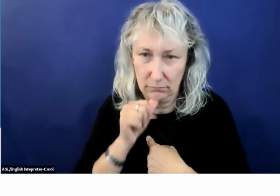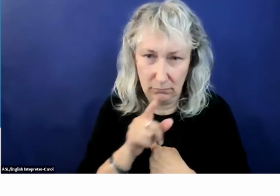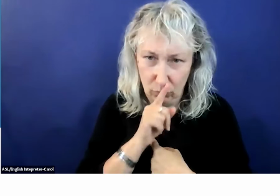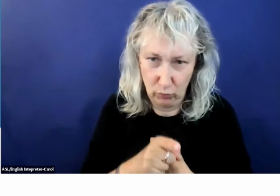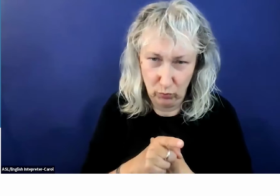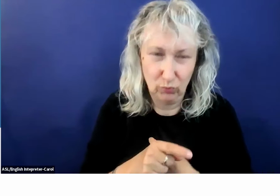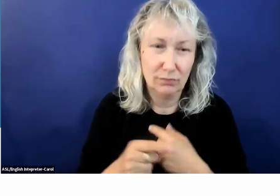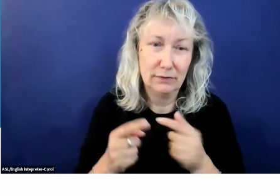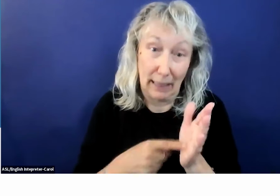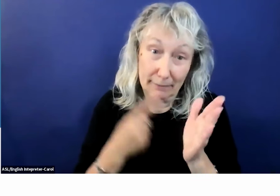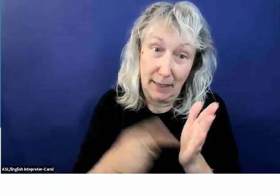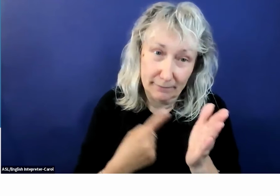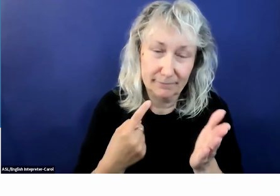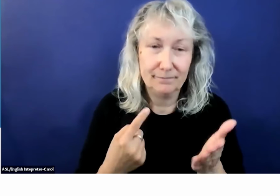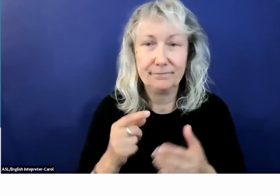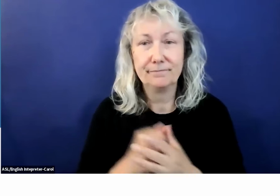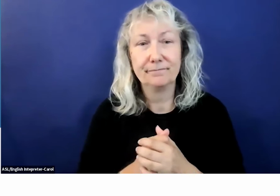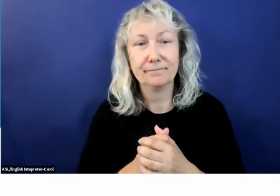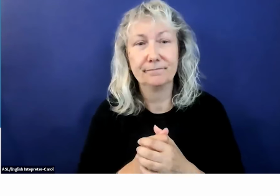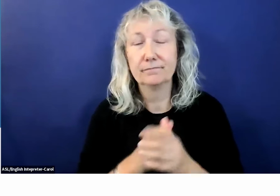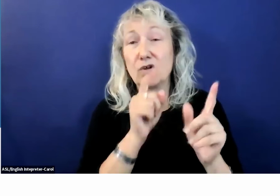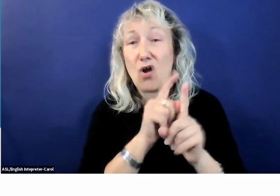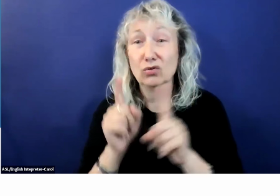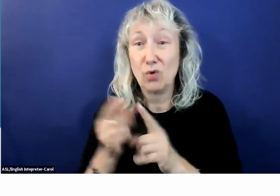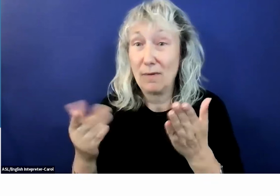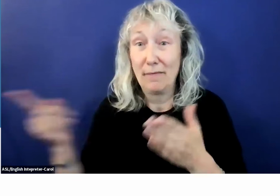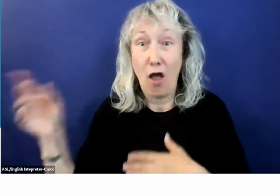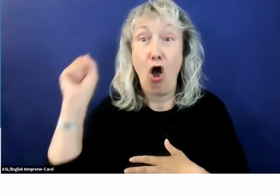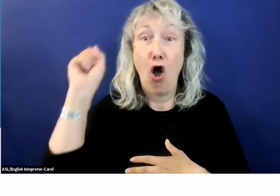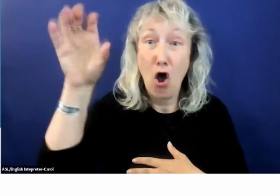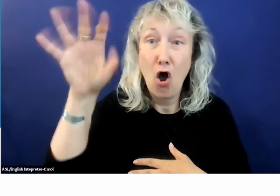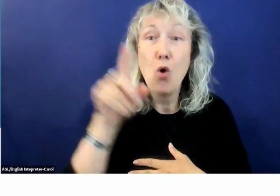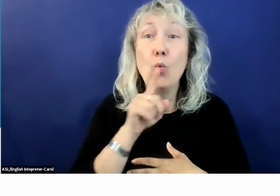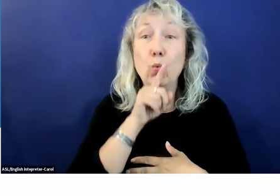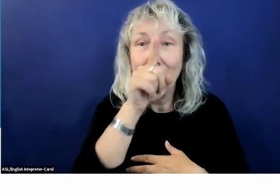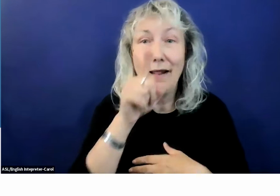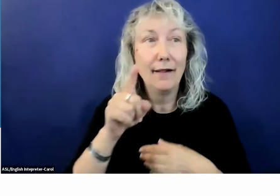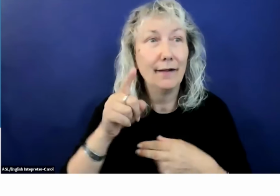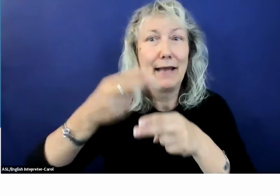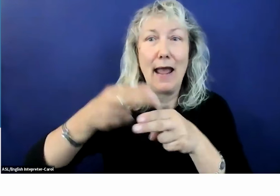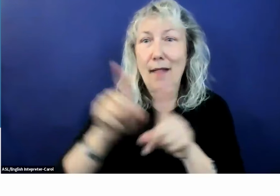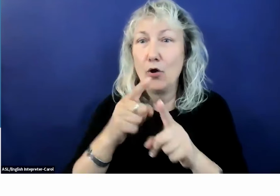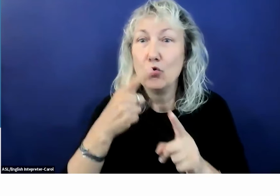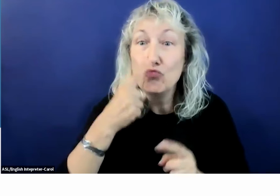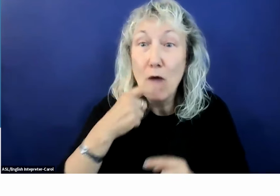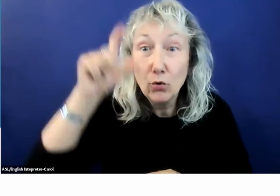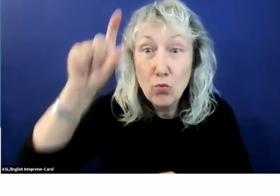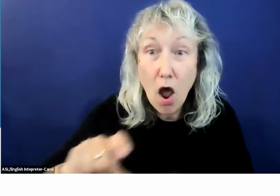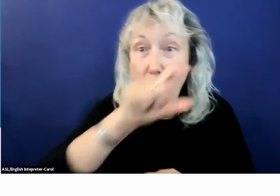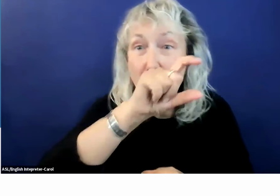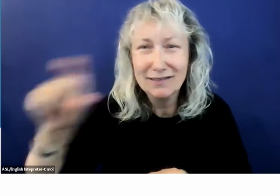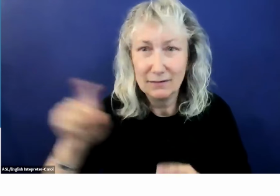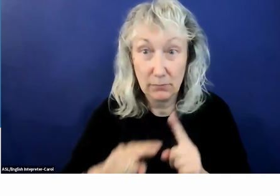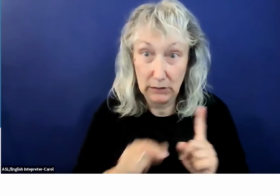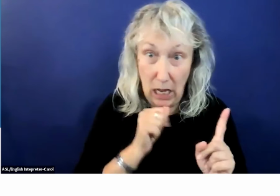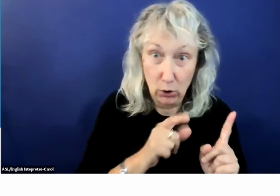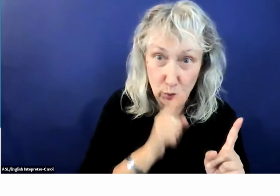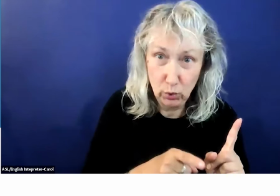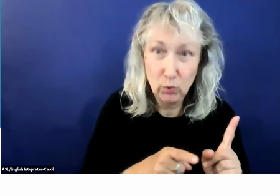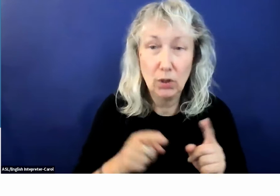They also might imitate names of legitimate charities like the Red Cross or other